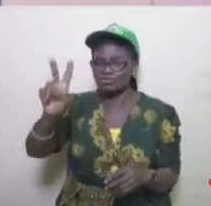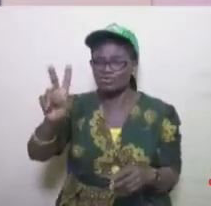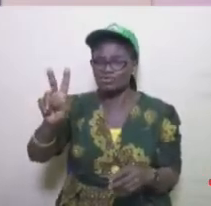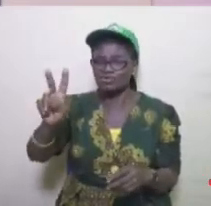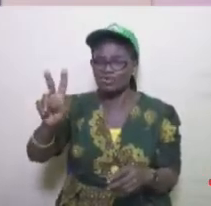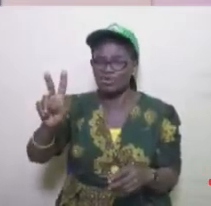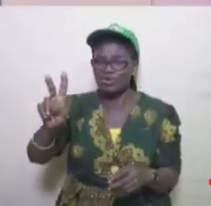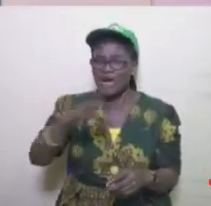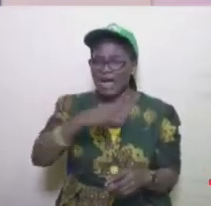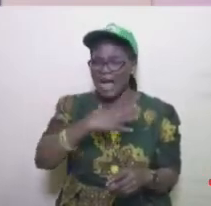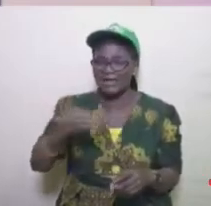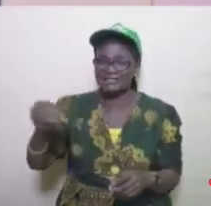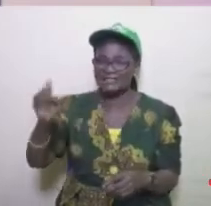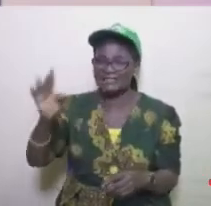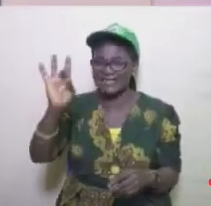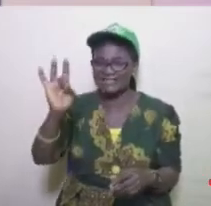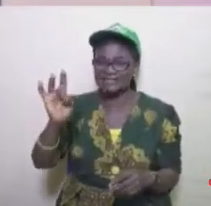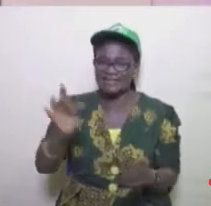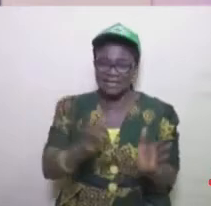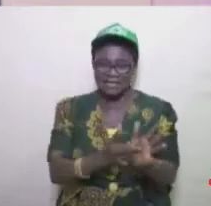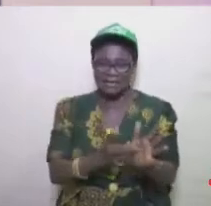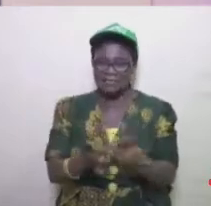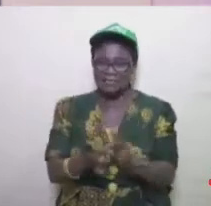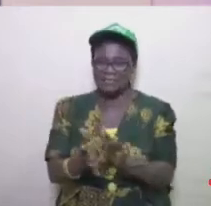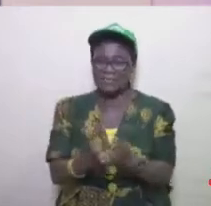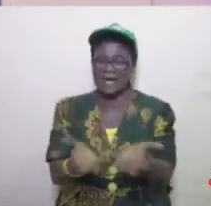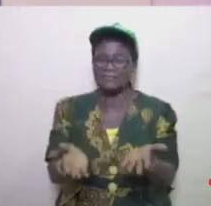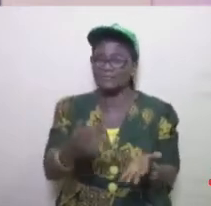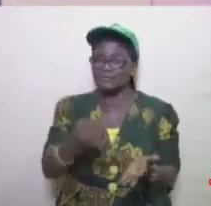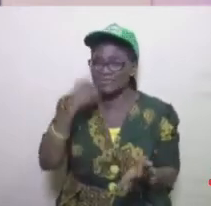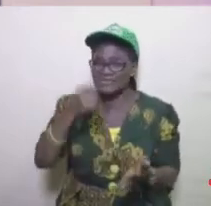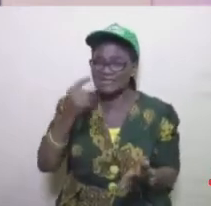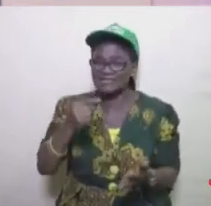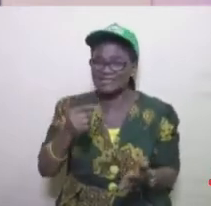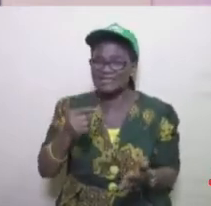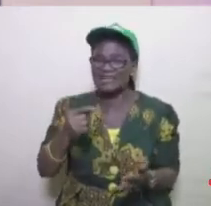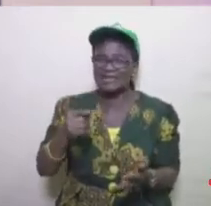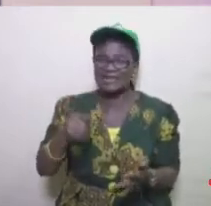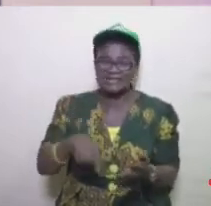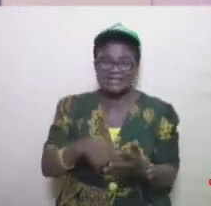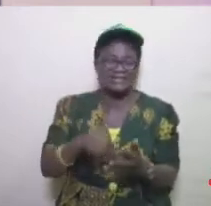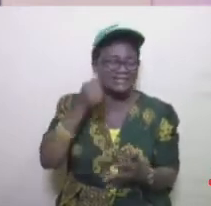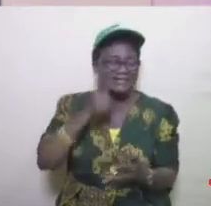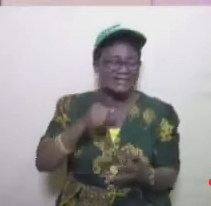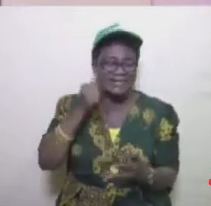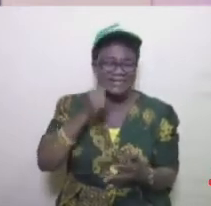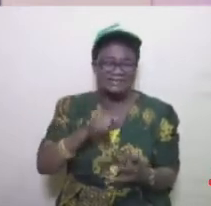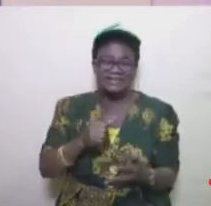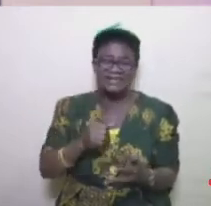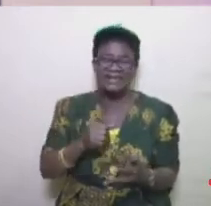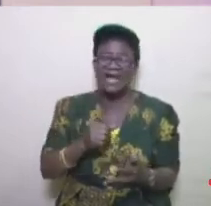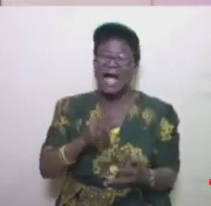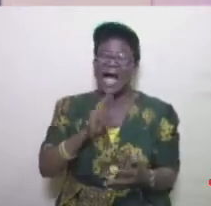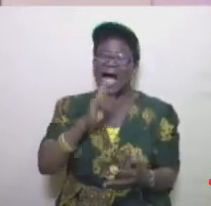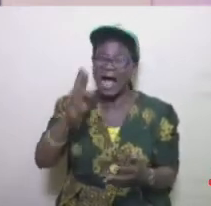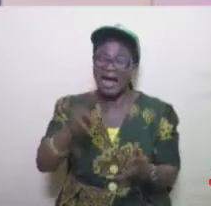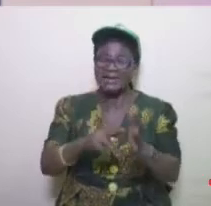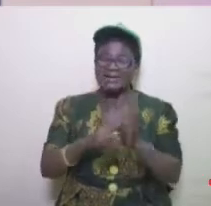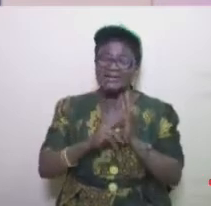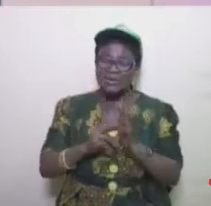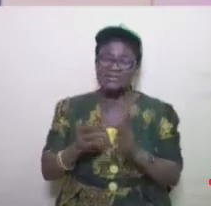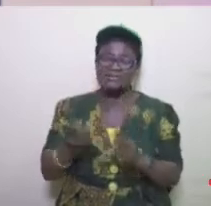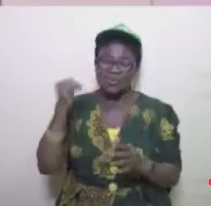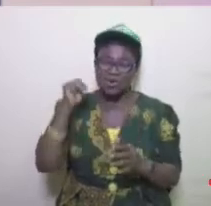verses 2 and 8. The Bible said, this lady our petition was